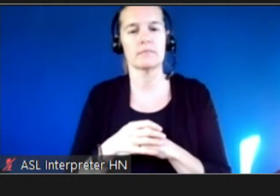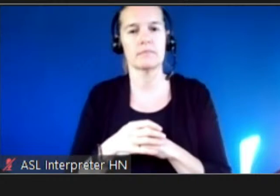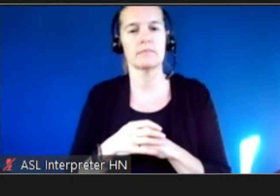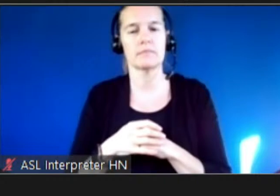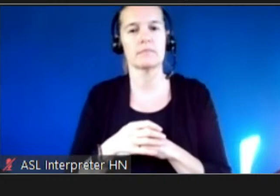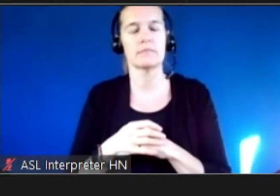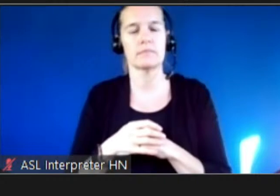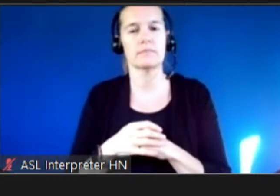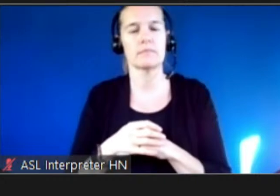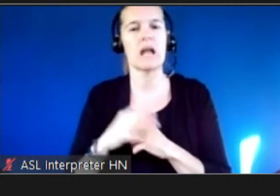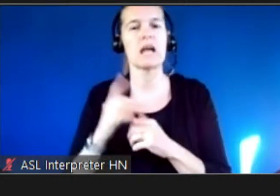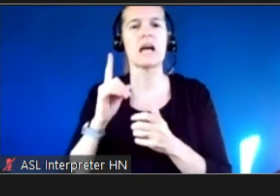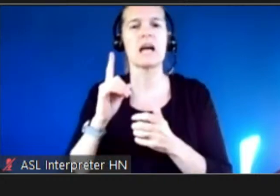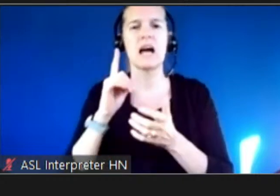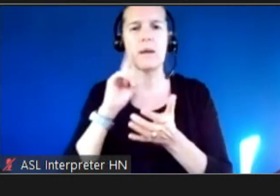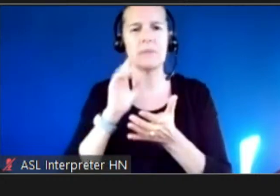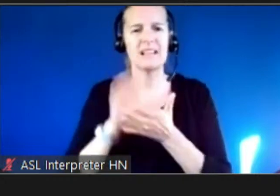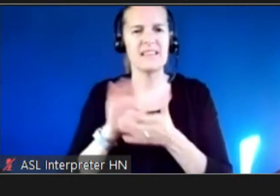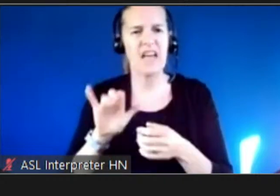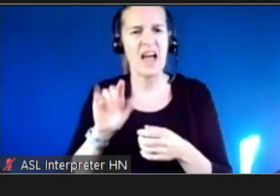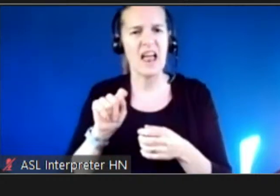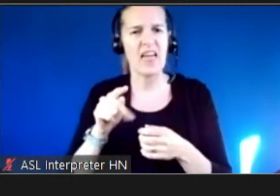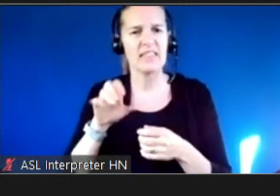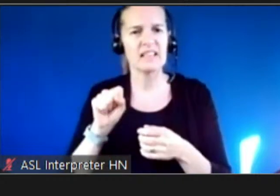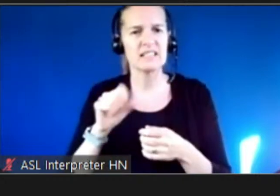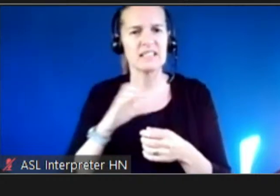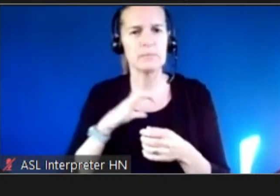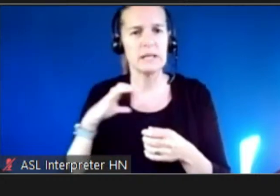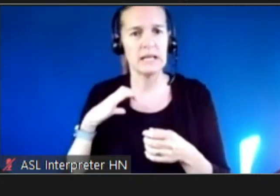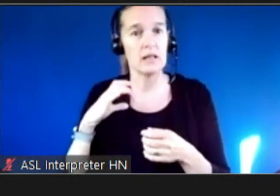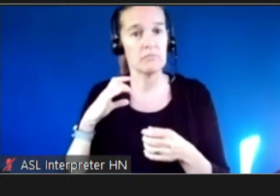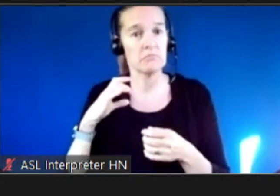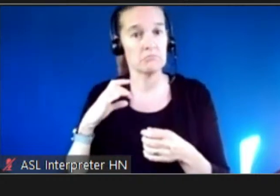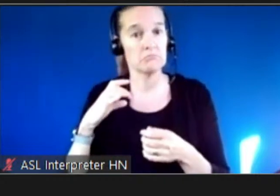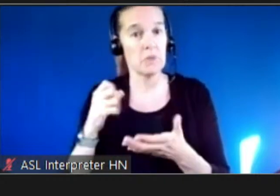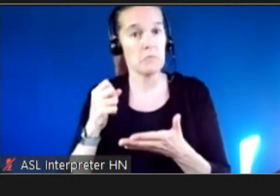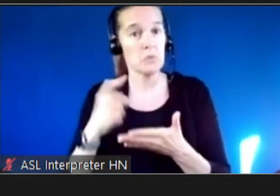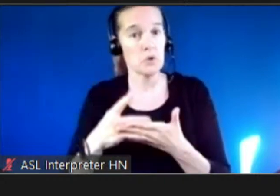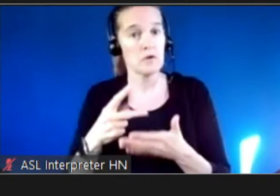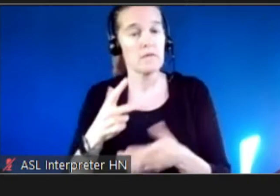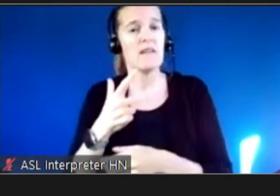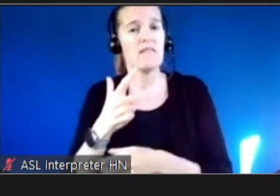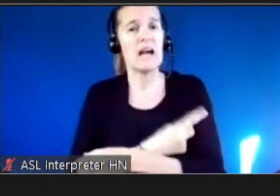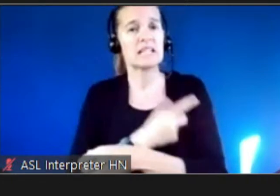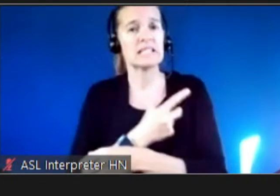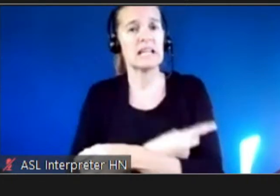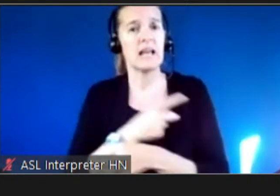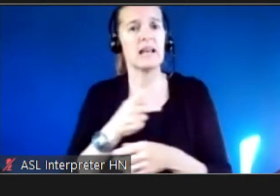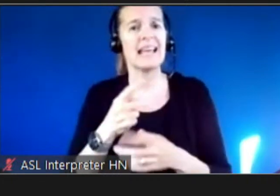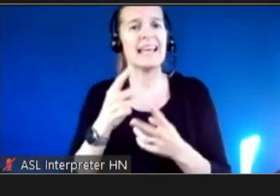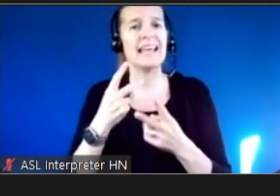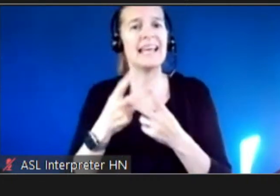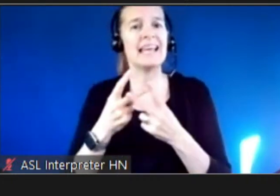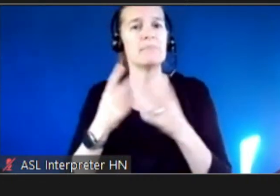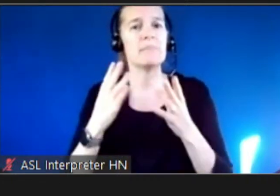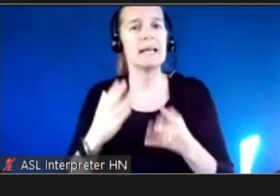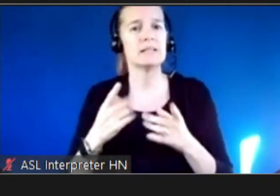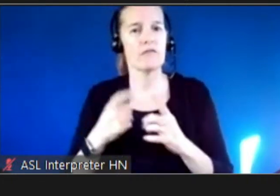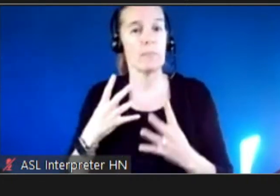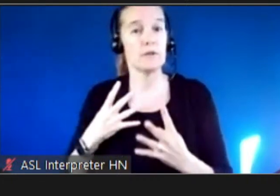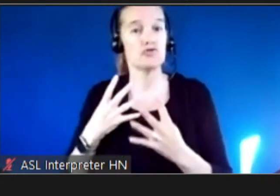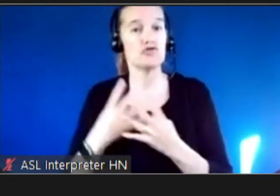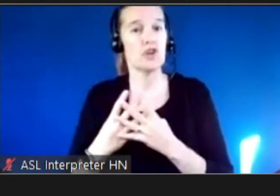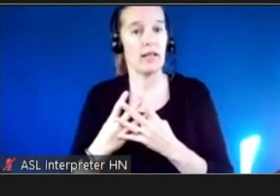that it would be all right to vaccinate inmates in the jails before their tier came up at the state level. And I'm wondering